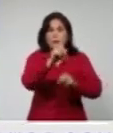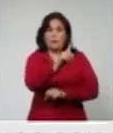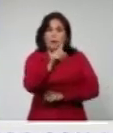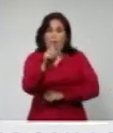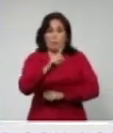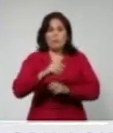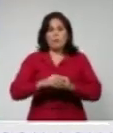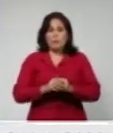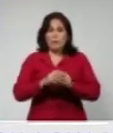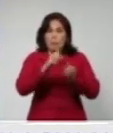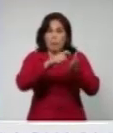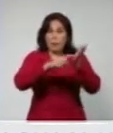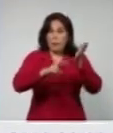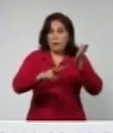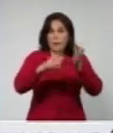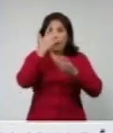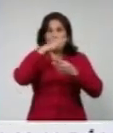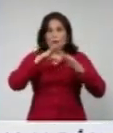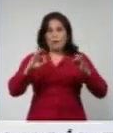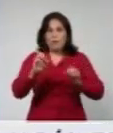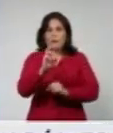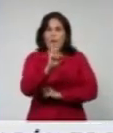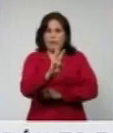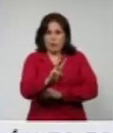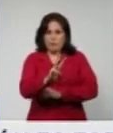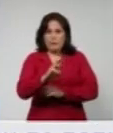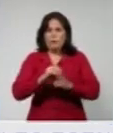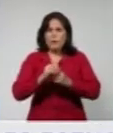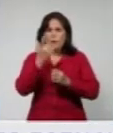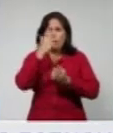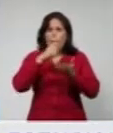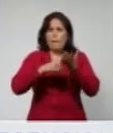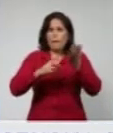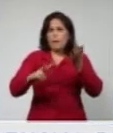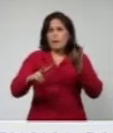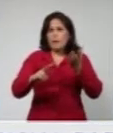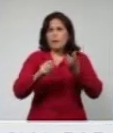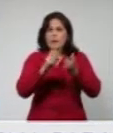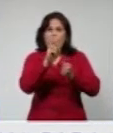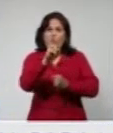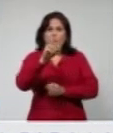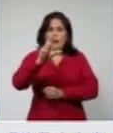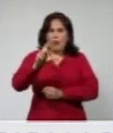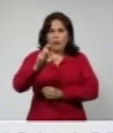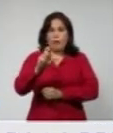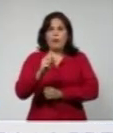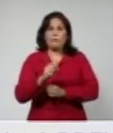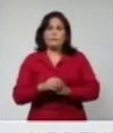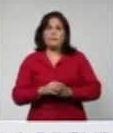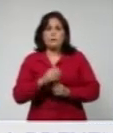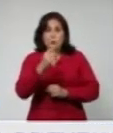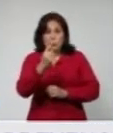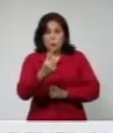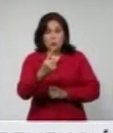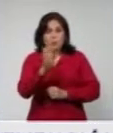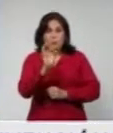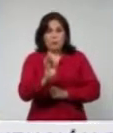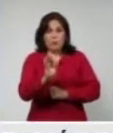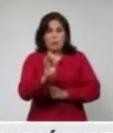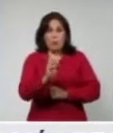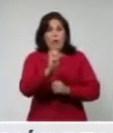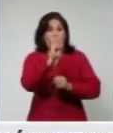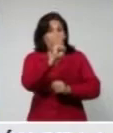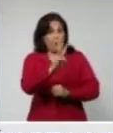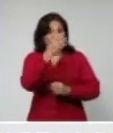the 15 positive cases yesterday, 11 belong to Havana, 3